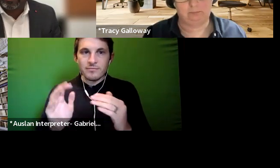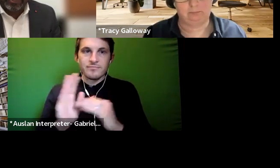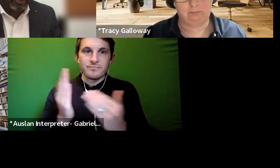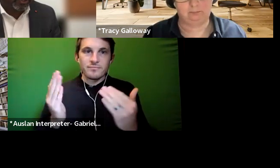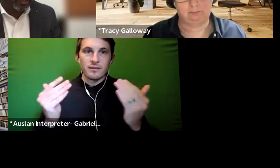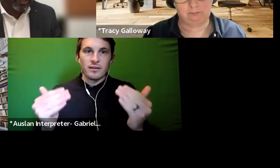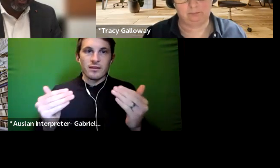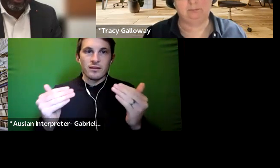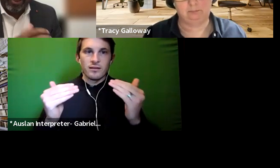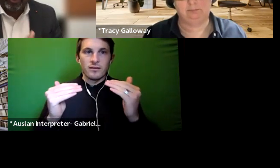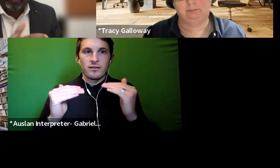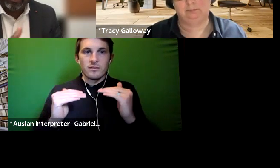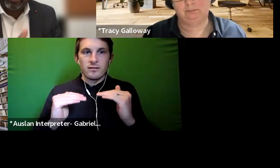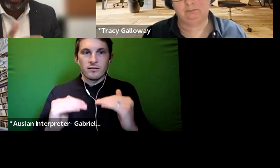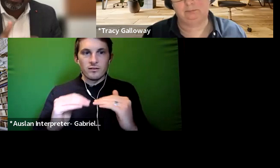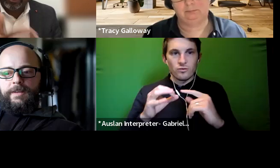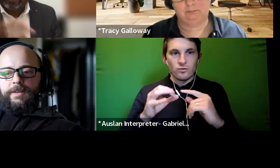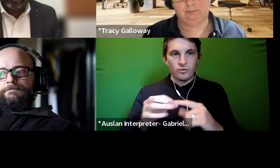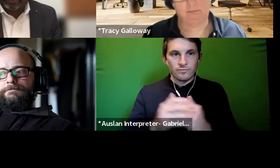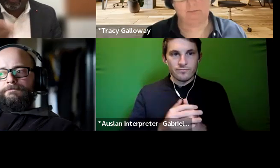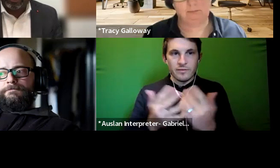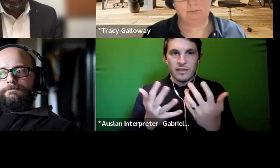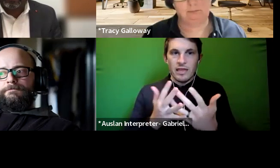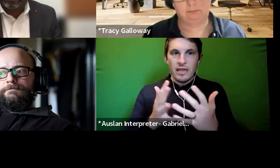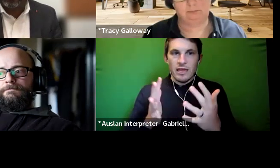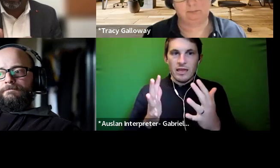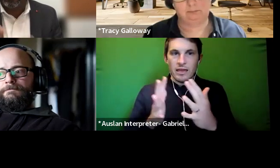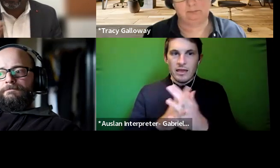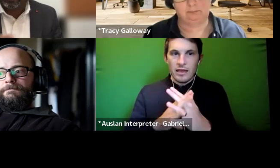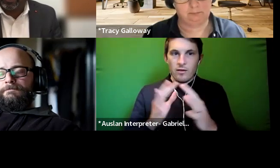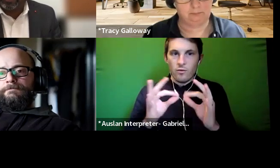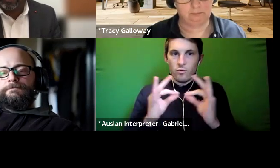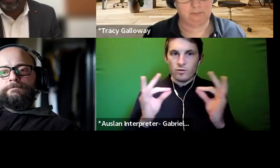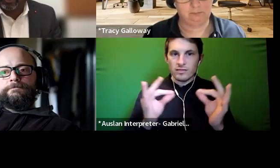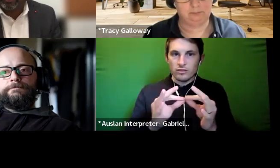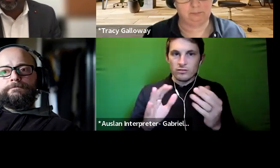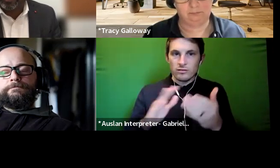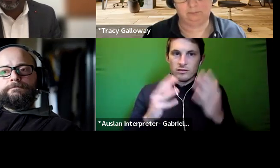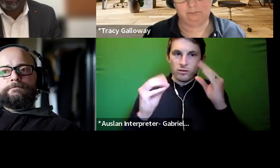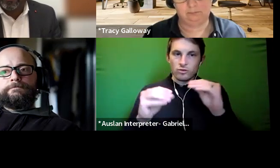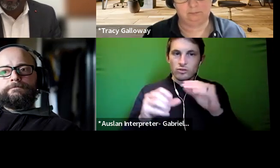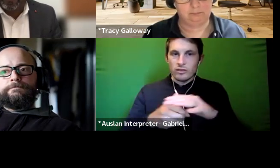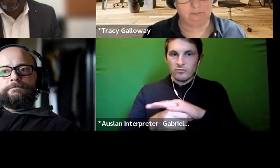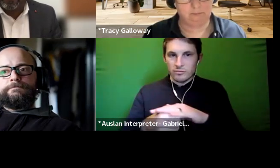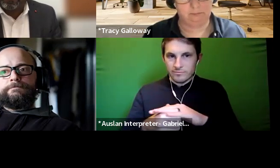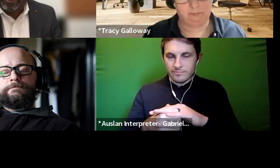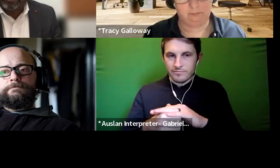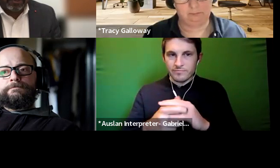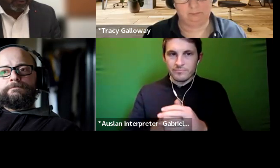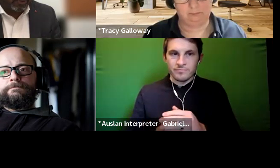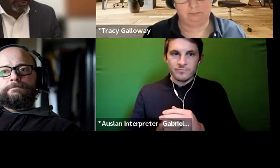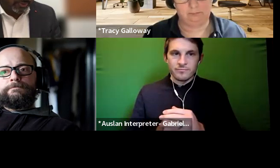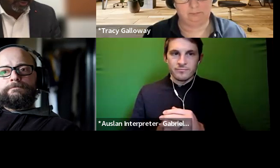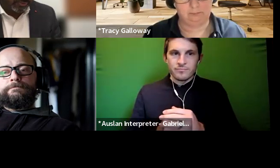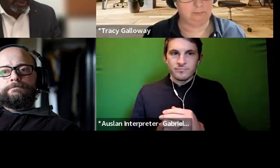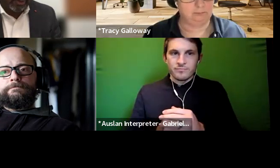the discussion. You know, how do we as organizations from, you know, we're in the same sector, but you know, at the end of the day, we don't always partner as much